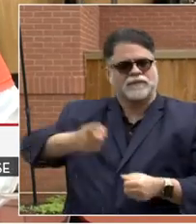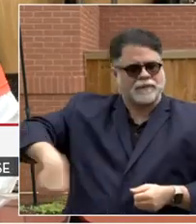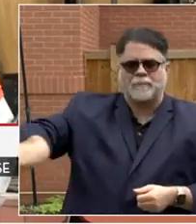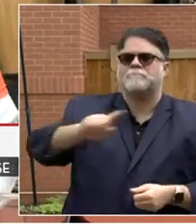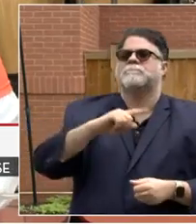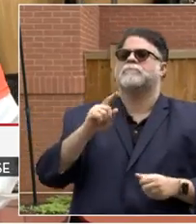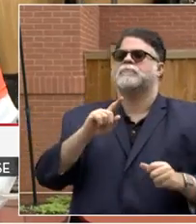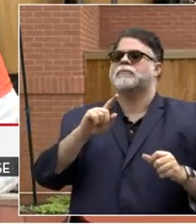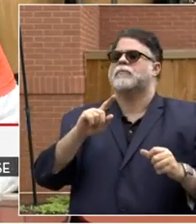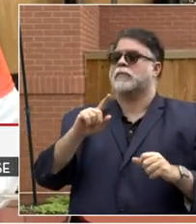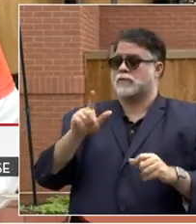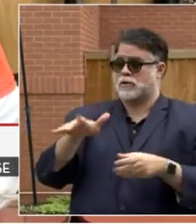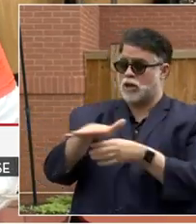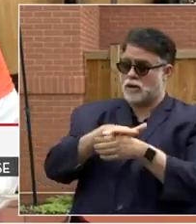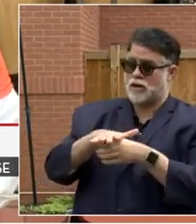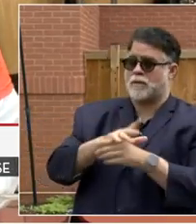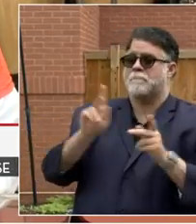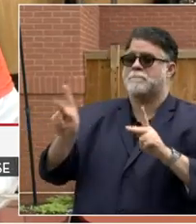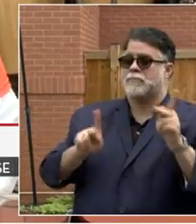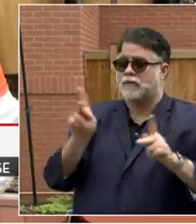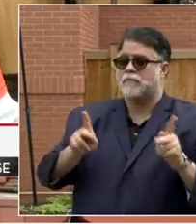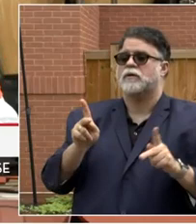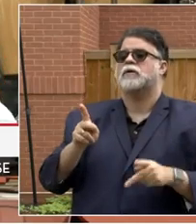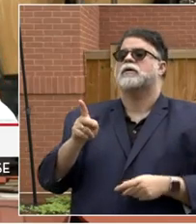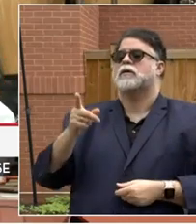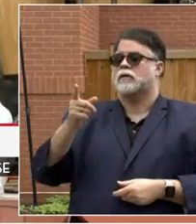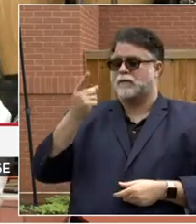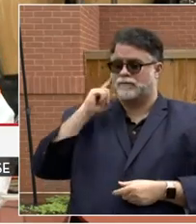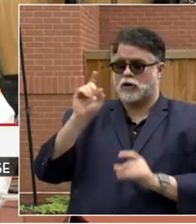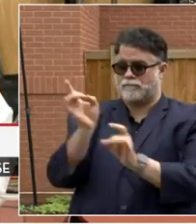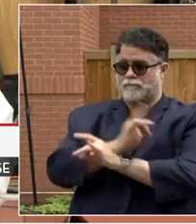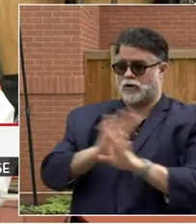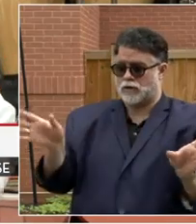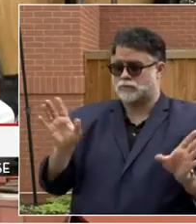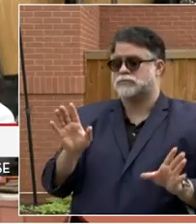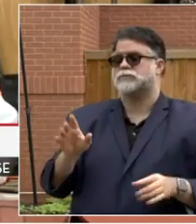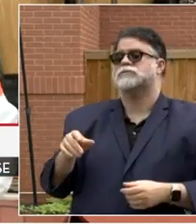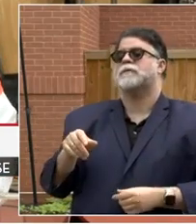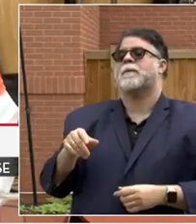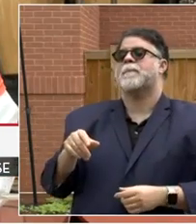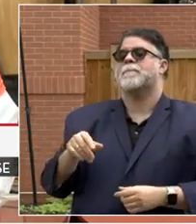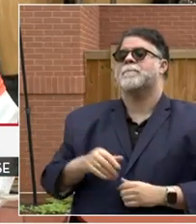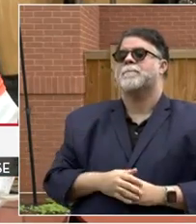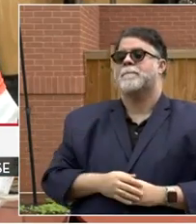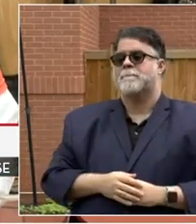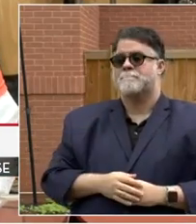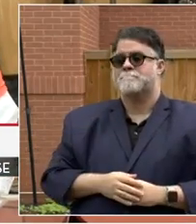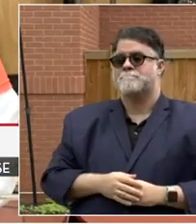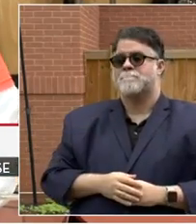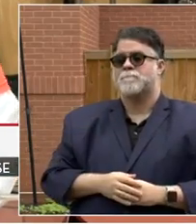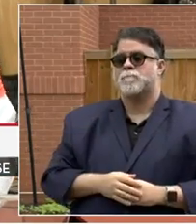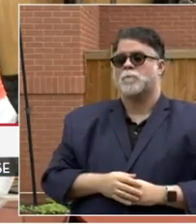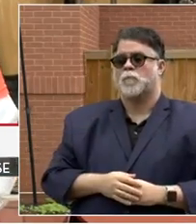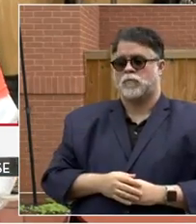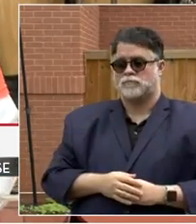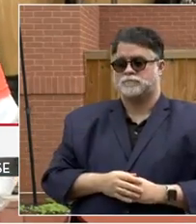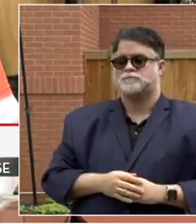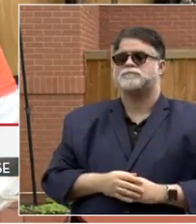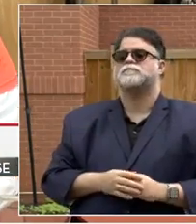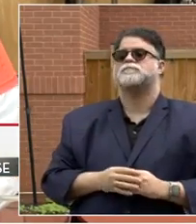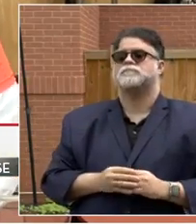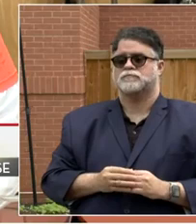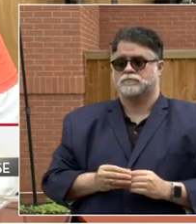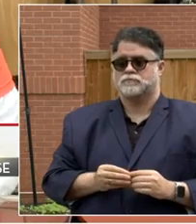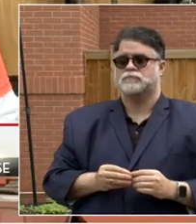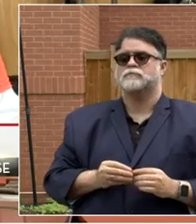leader, credible messenger, or violence interrupter, or community-based organization. A number of them are here and they'll be there tomorrow. These community peacemakers are here